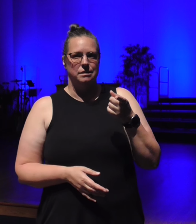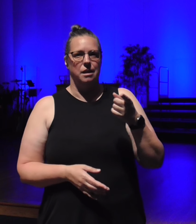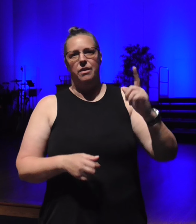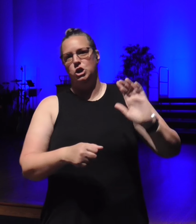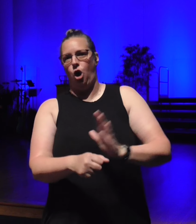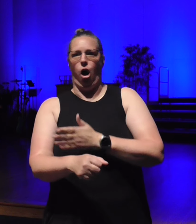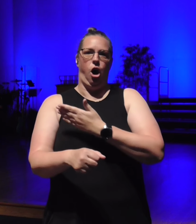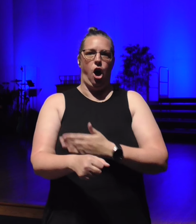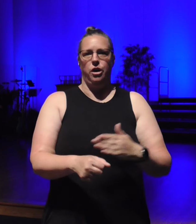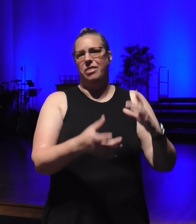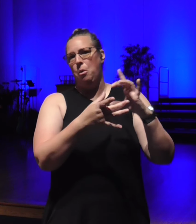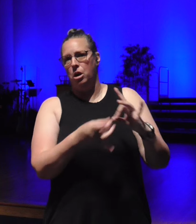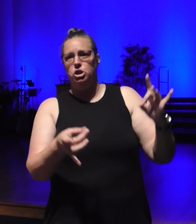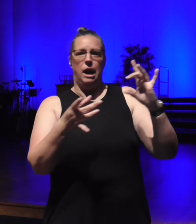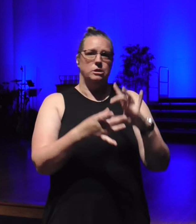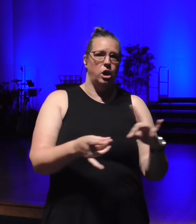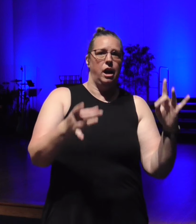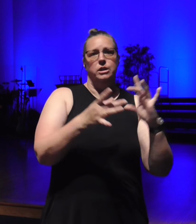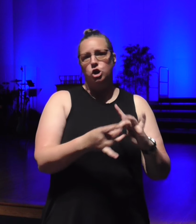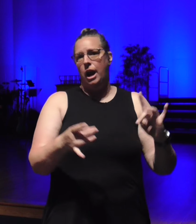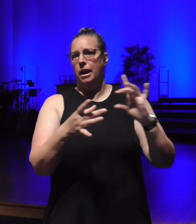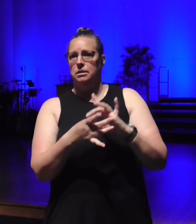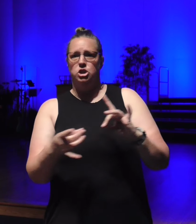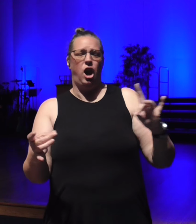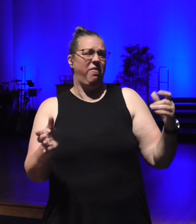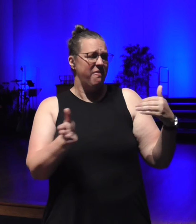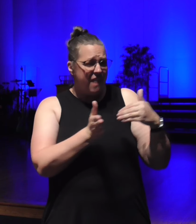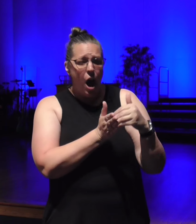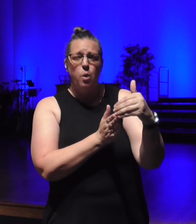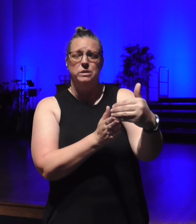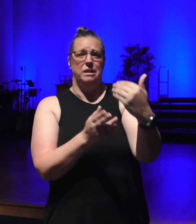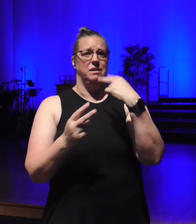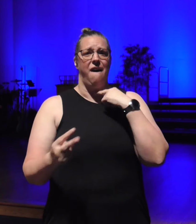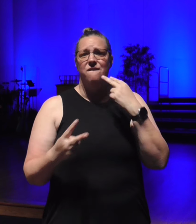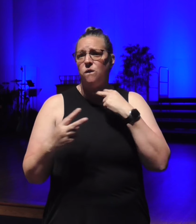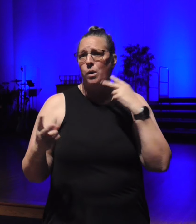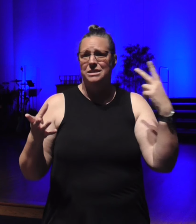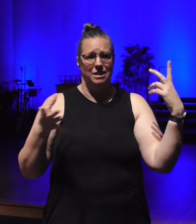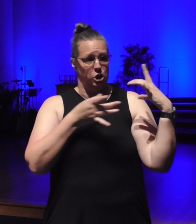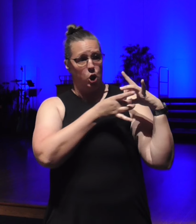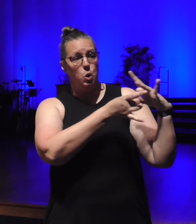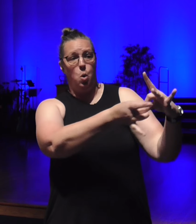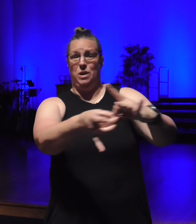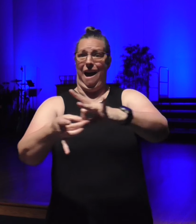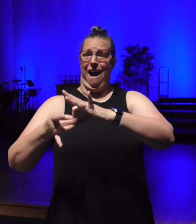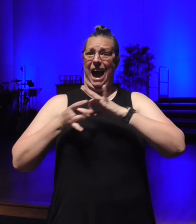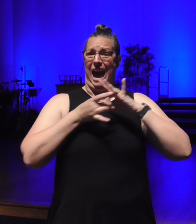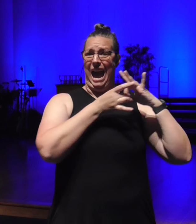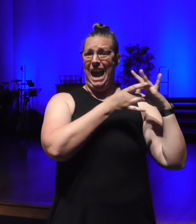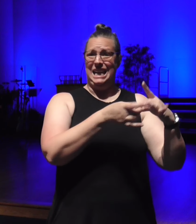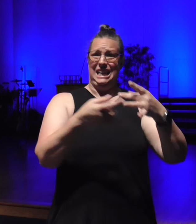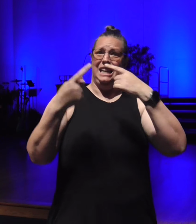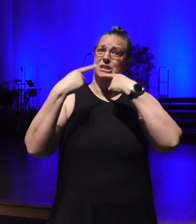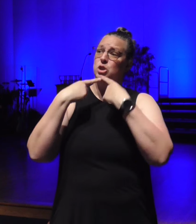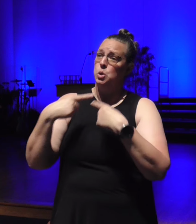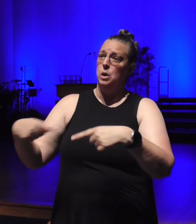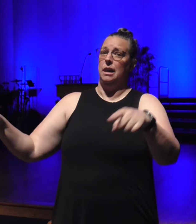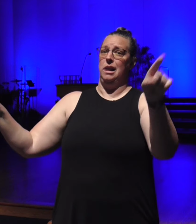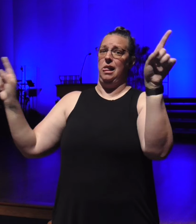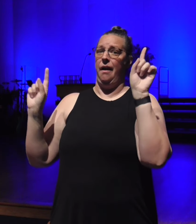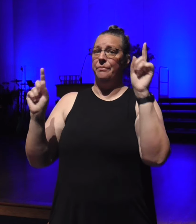And in that moment, together, thousands of voices uniting as one, in this communal